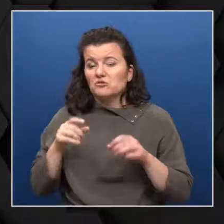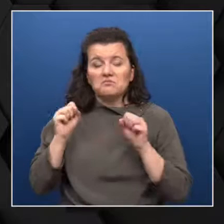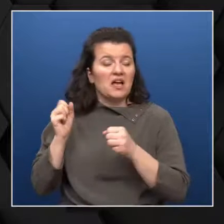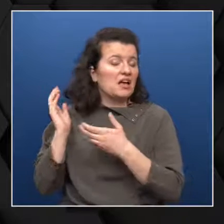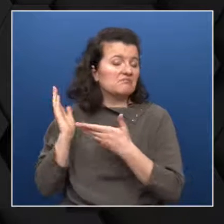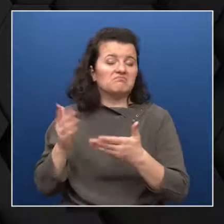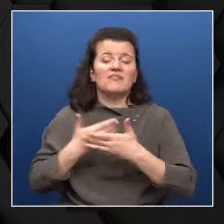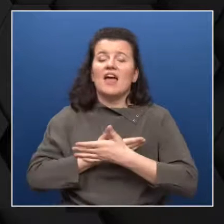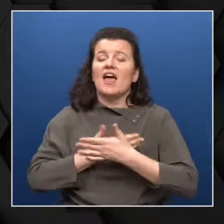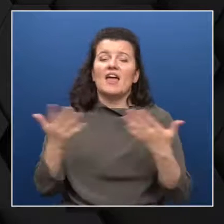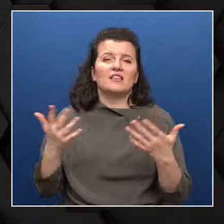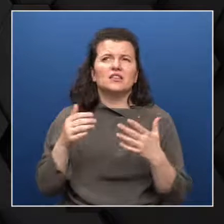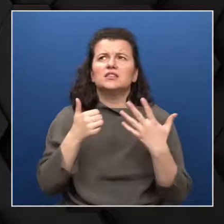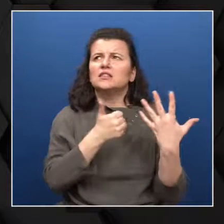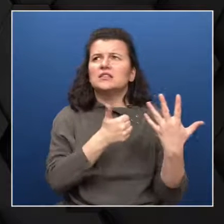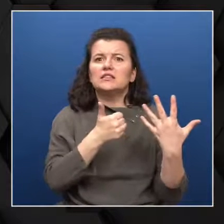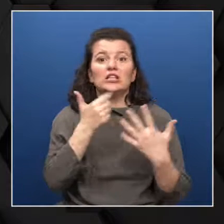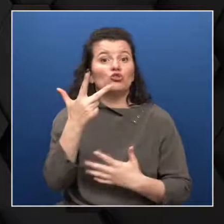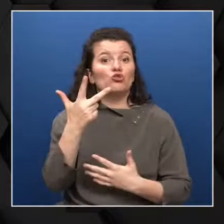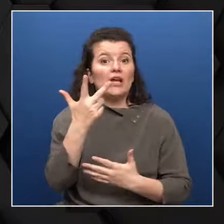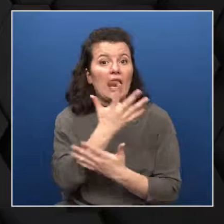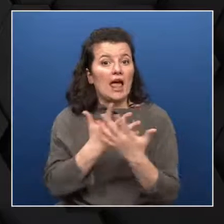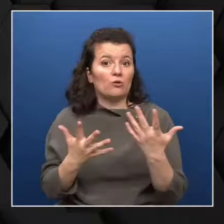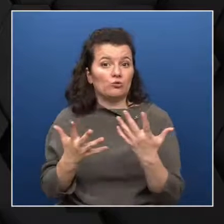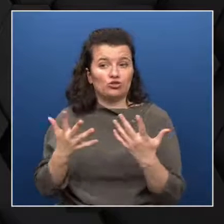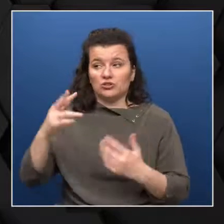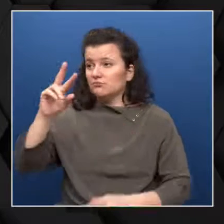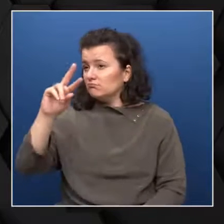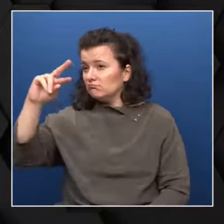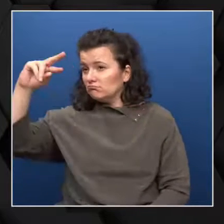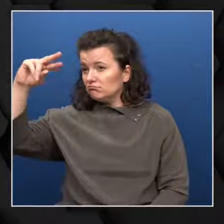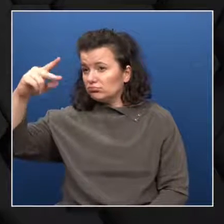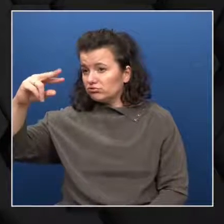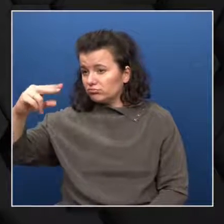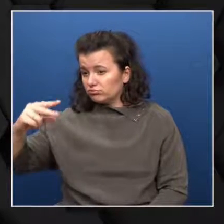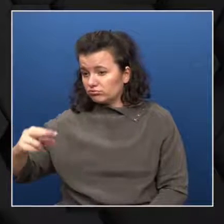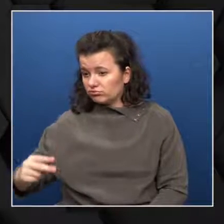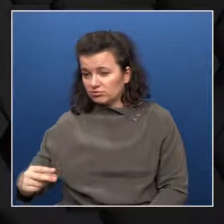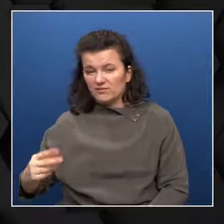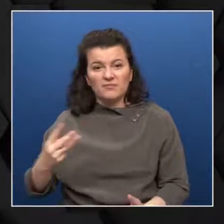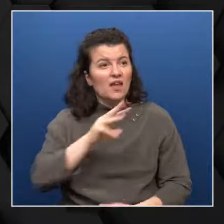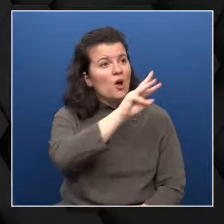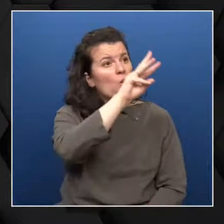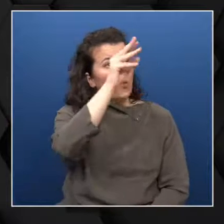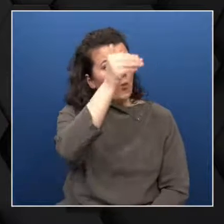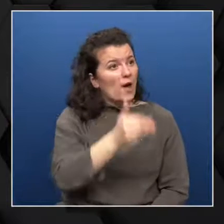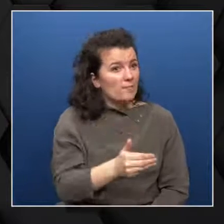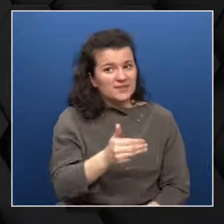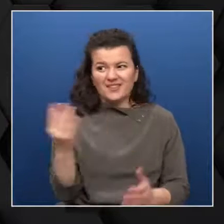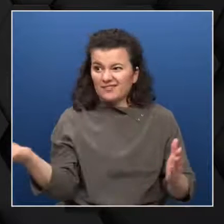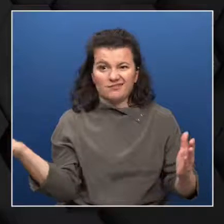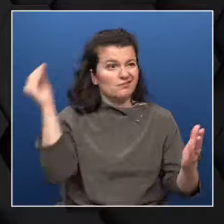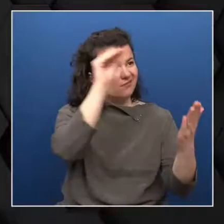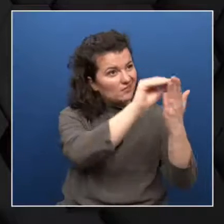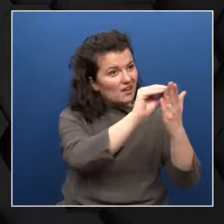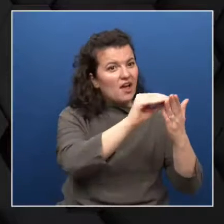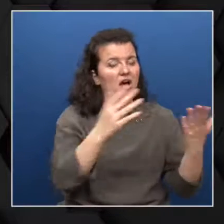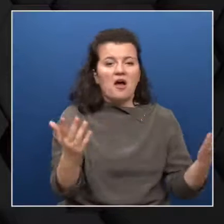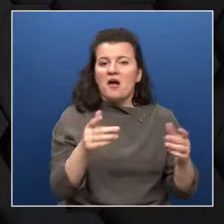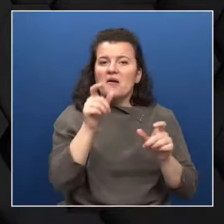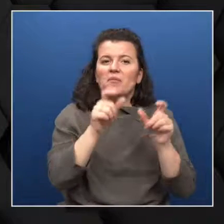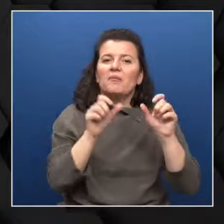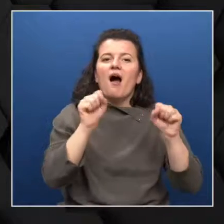We have 63 different languages right there, and you can pop it on your website, and you can give people the original or the Spanish